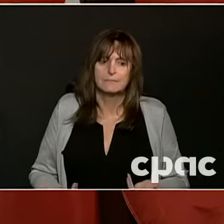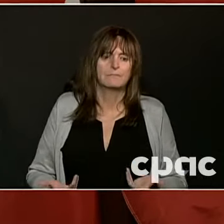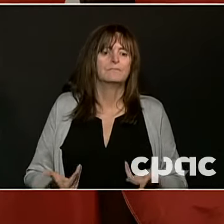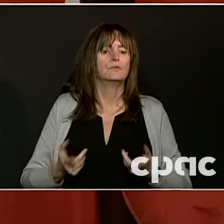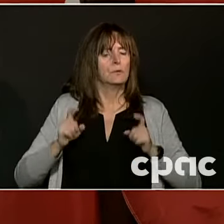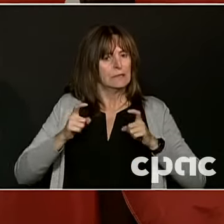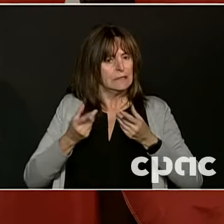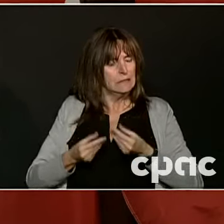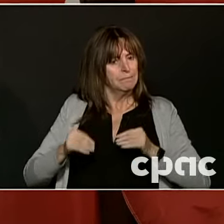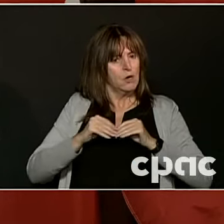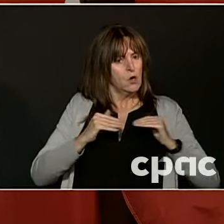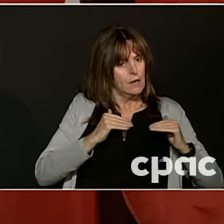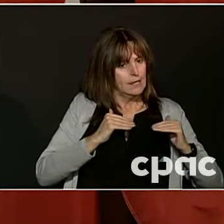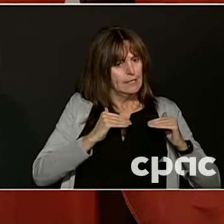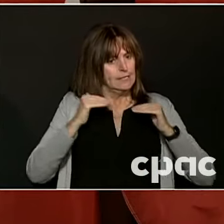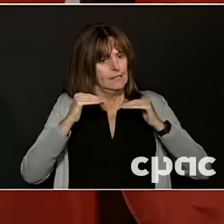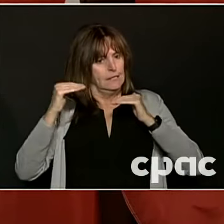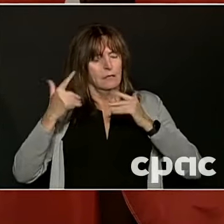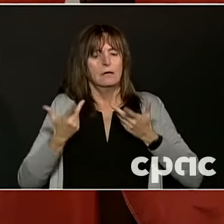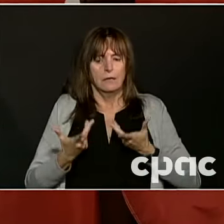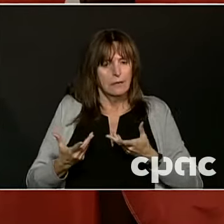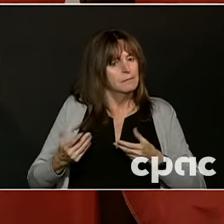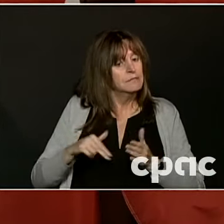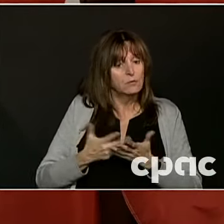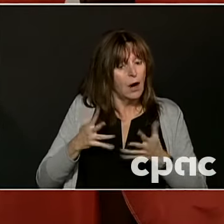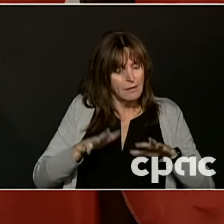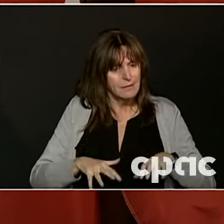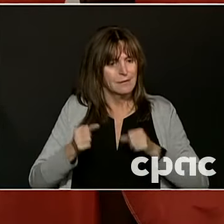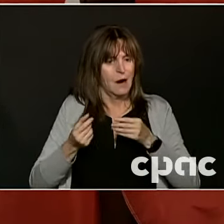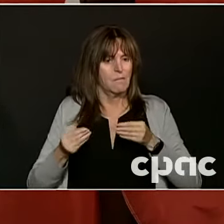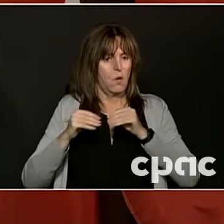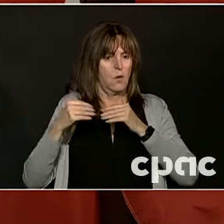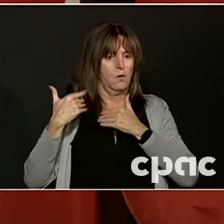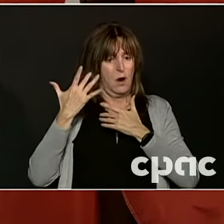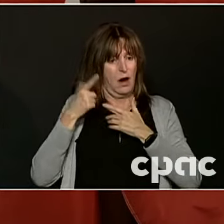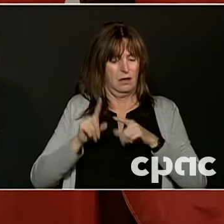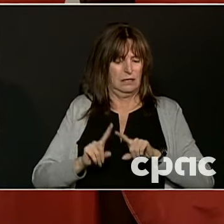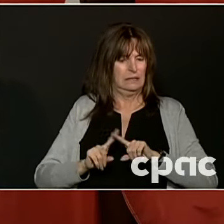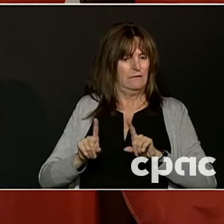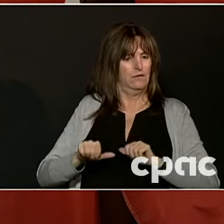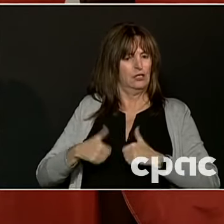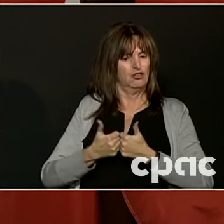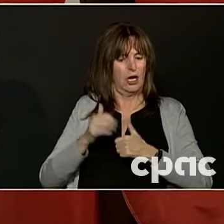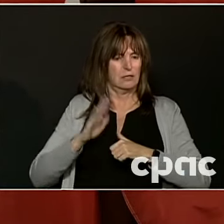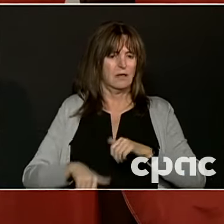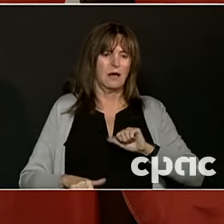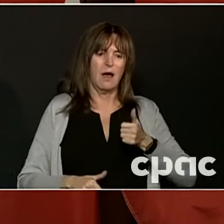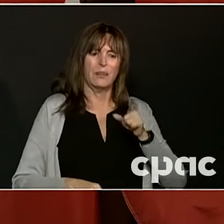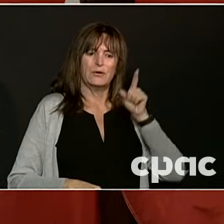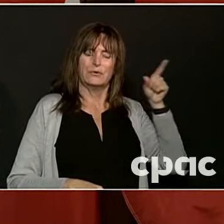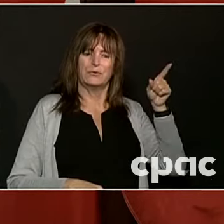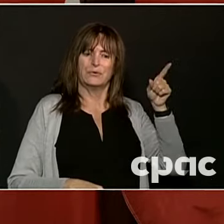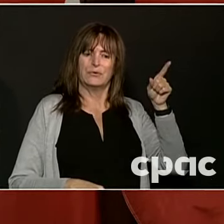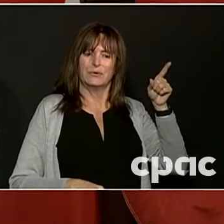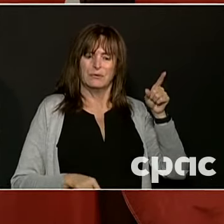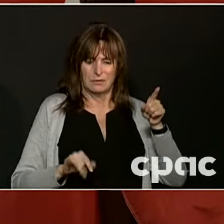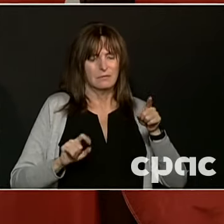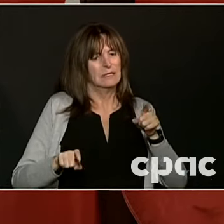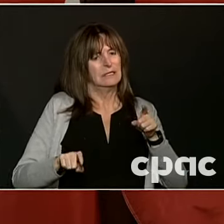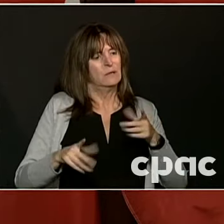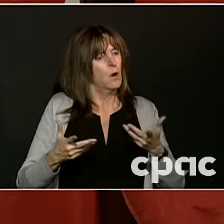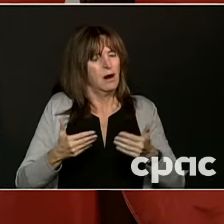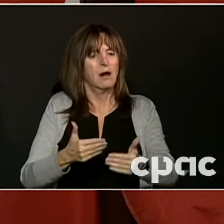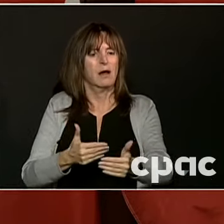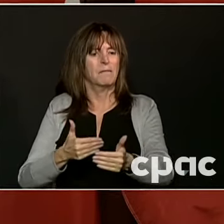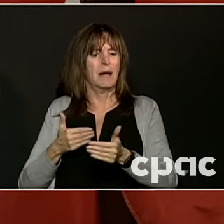because the challenge they're seeing and the challenge we heard right from or during the time of the modified 2 is they're saying what we're really